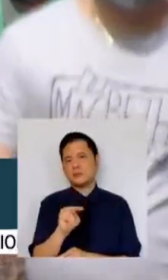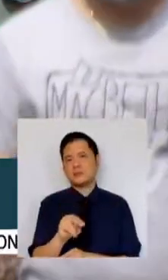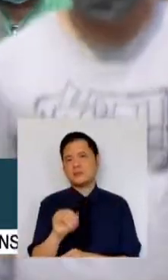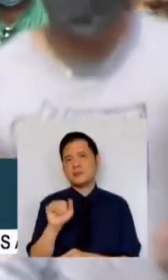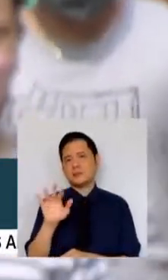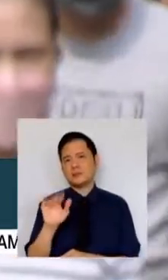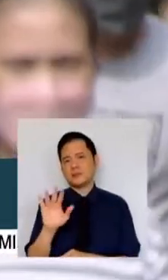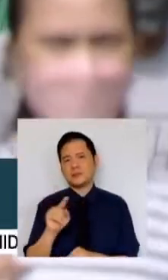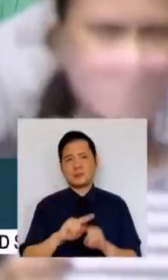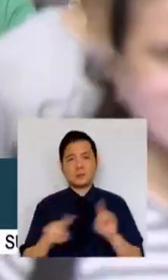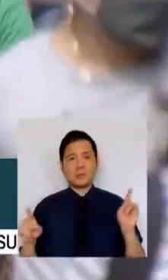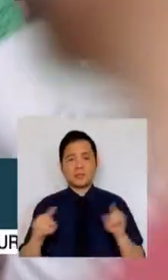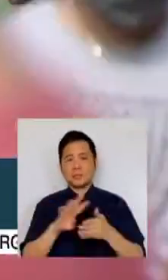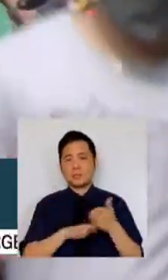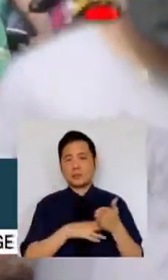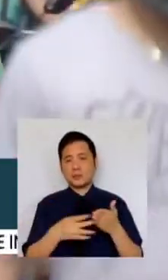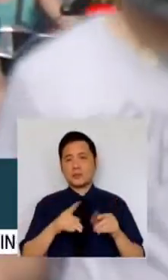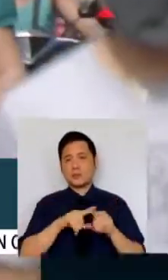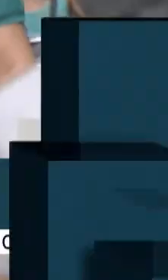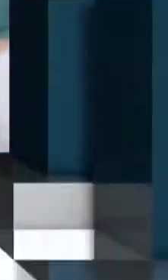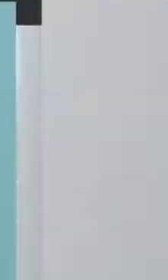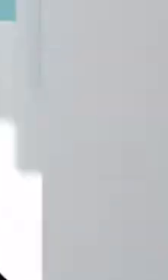still dependent on various factors.